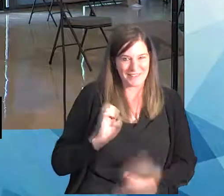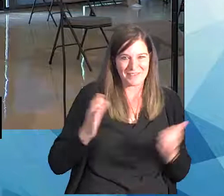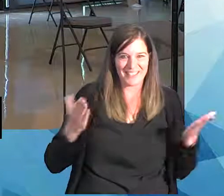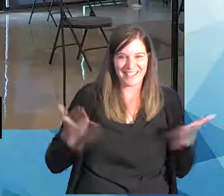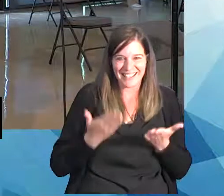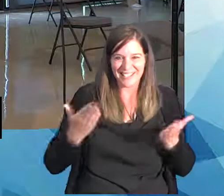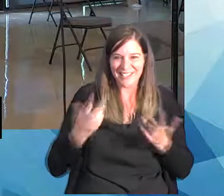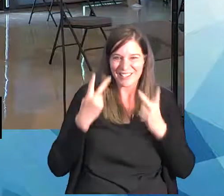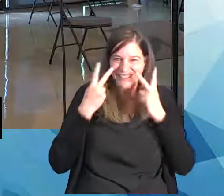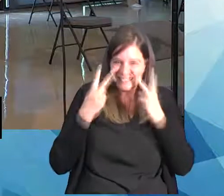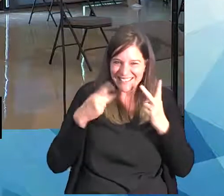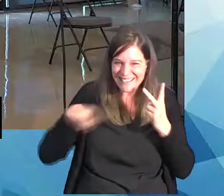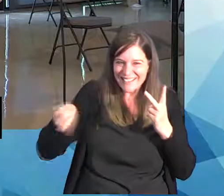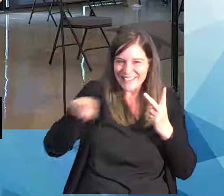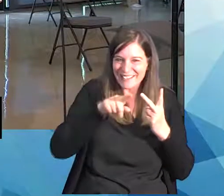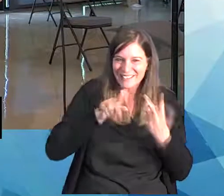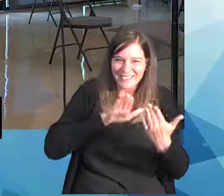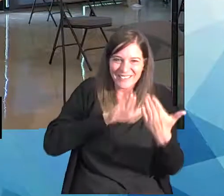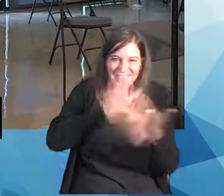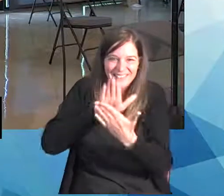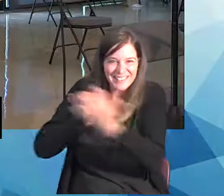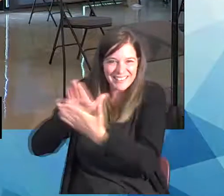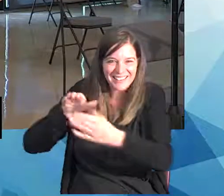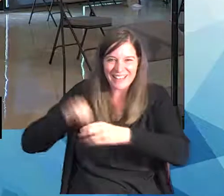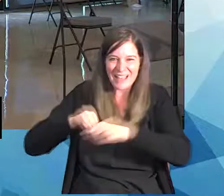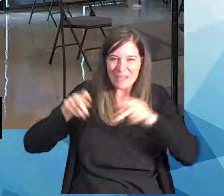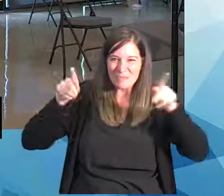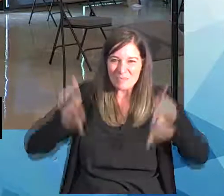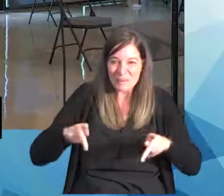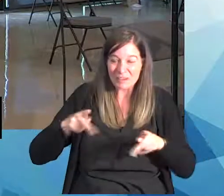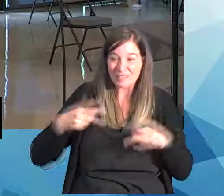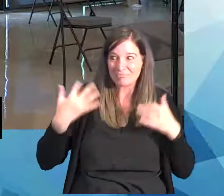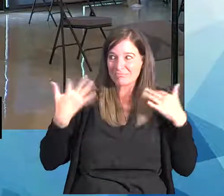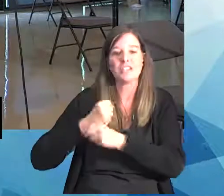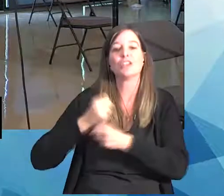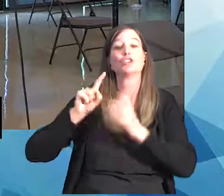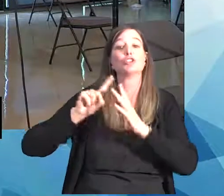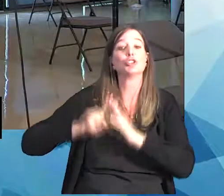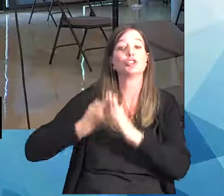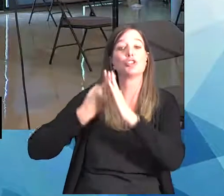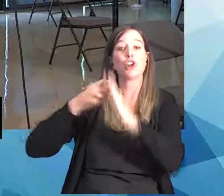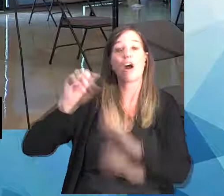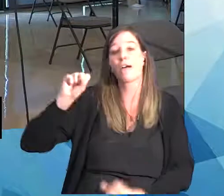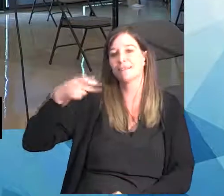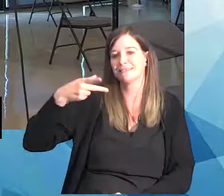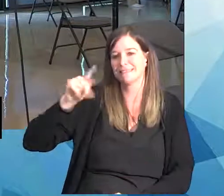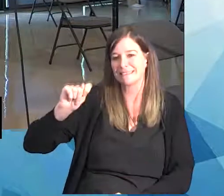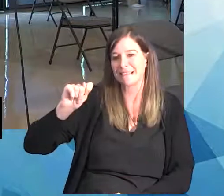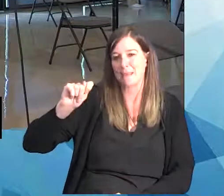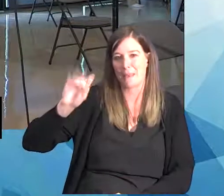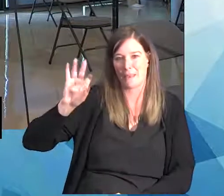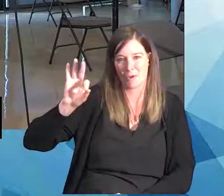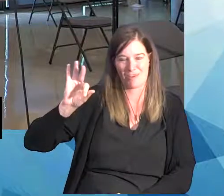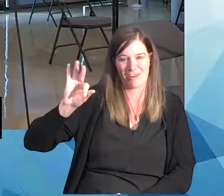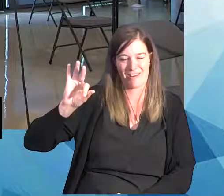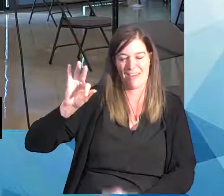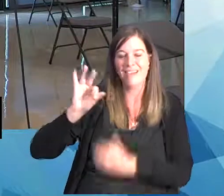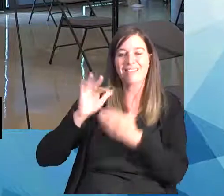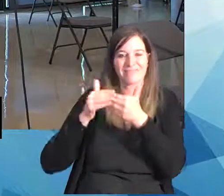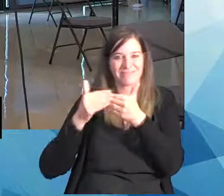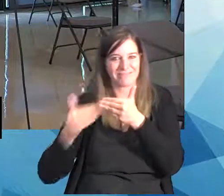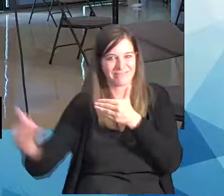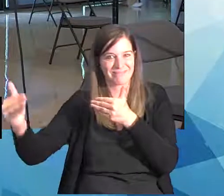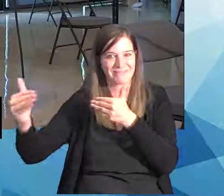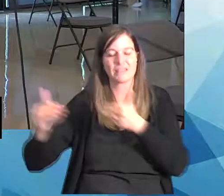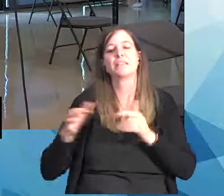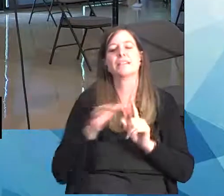all of you in person. It's been about 14, 15 months since I've seen you. And except for the